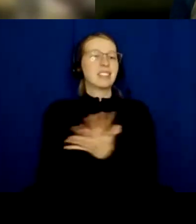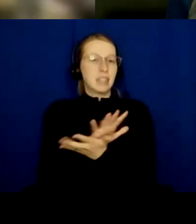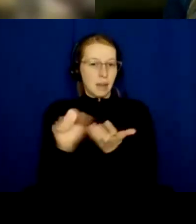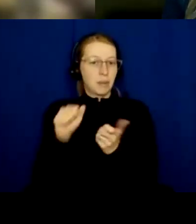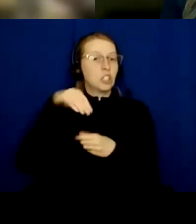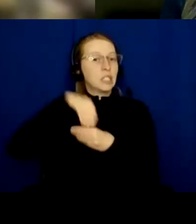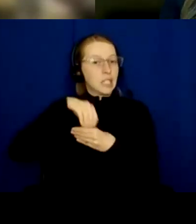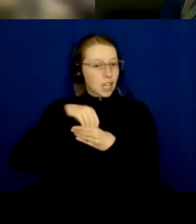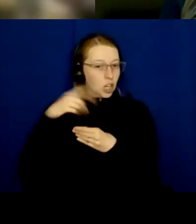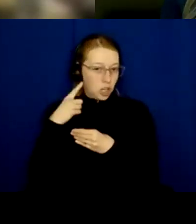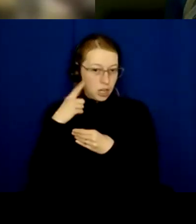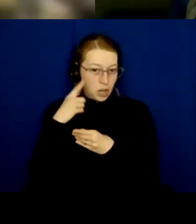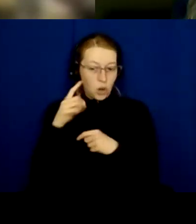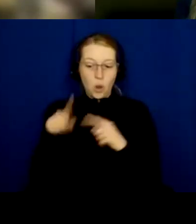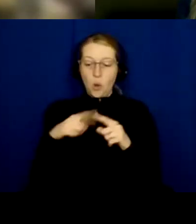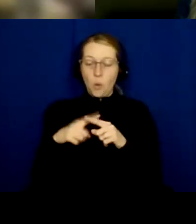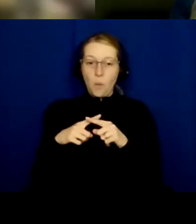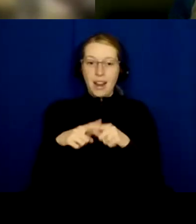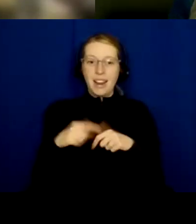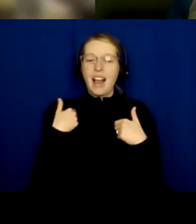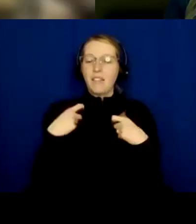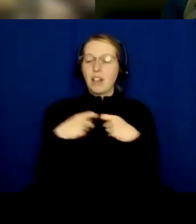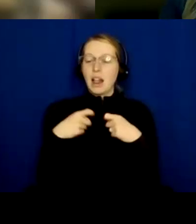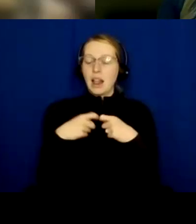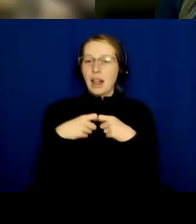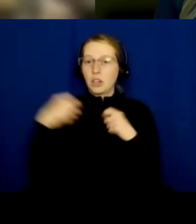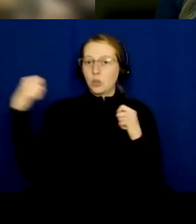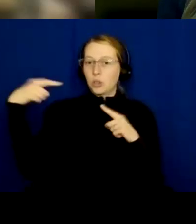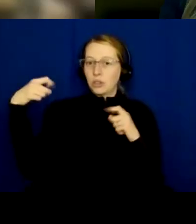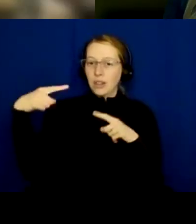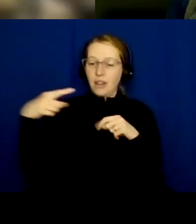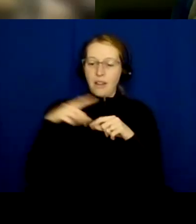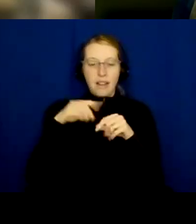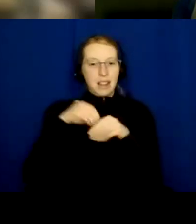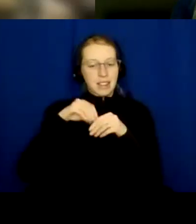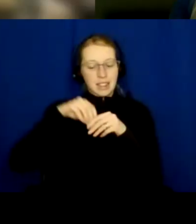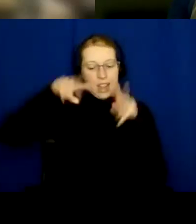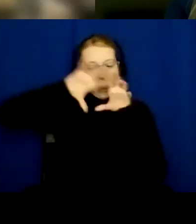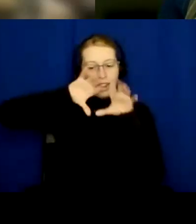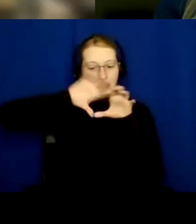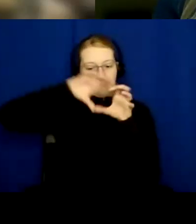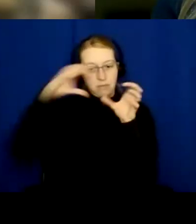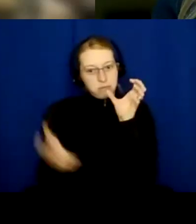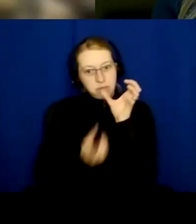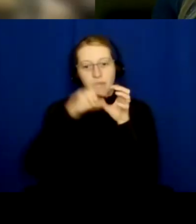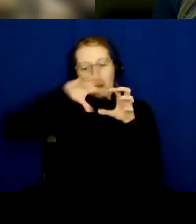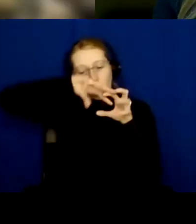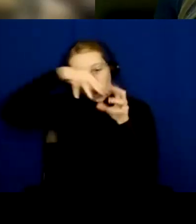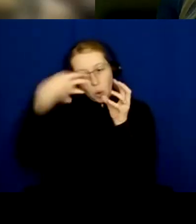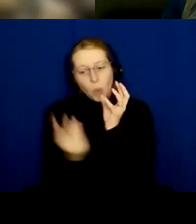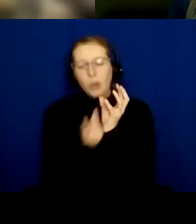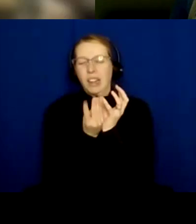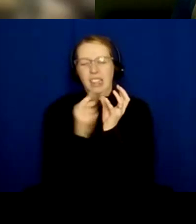the auditory nerve, that comes from the inner ear and those hair cells that respond to different pitches. So if those